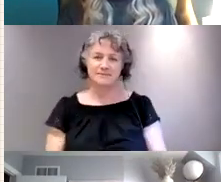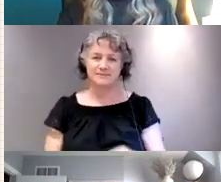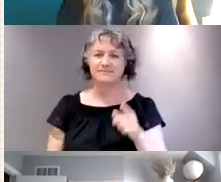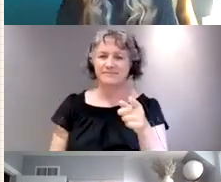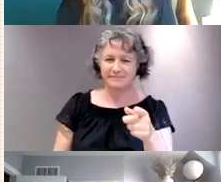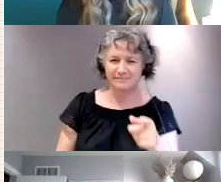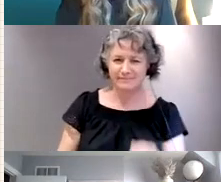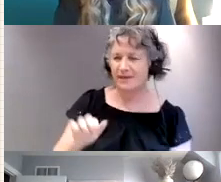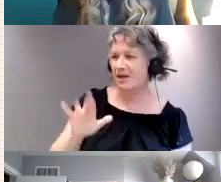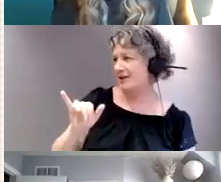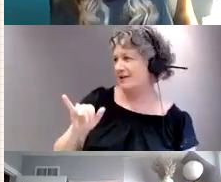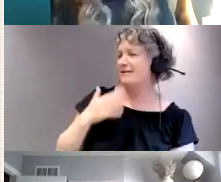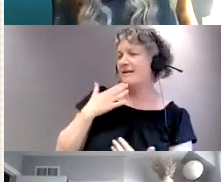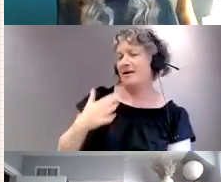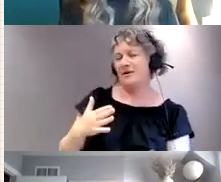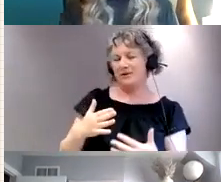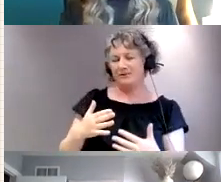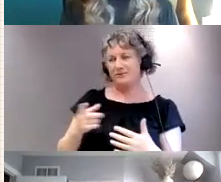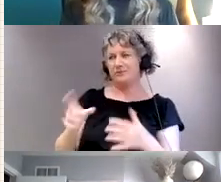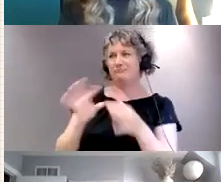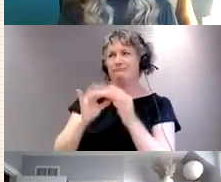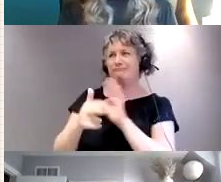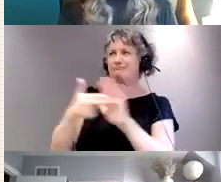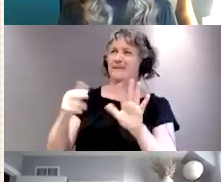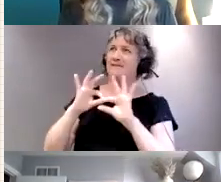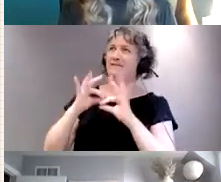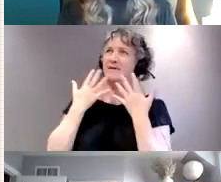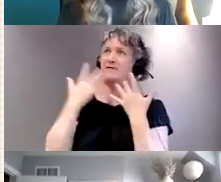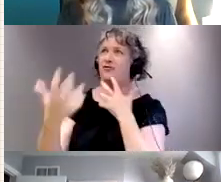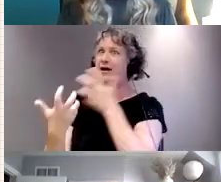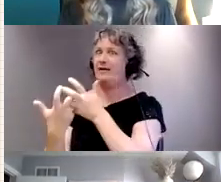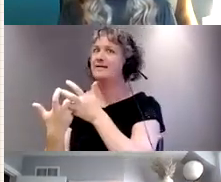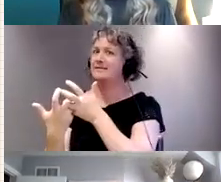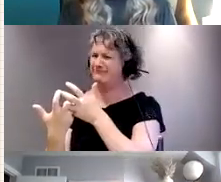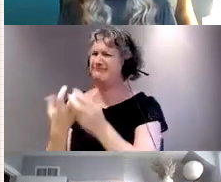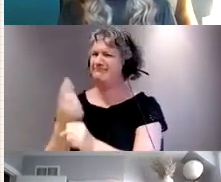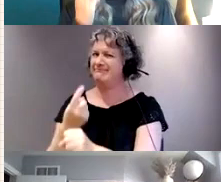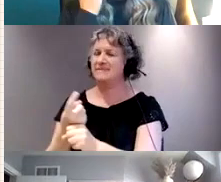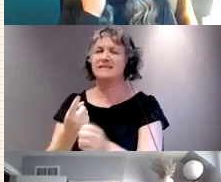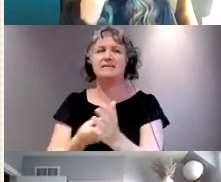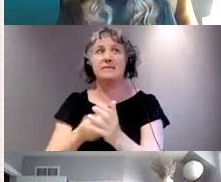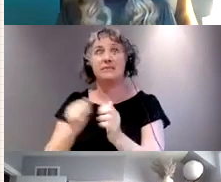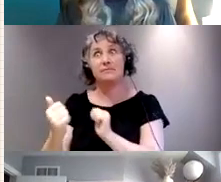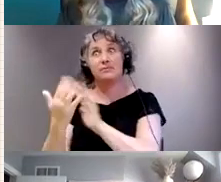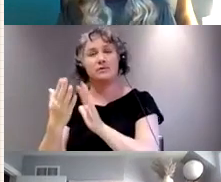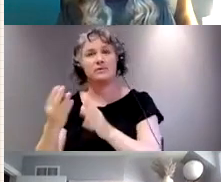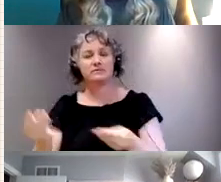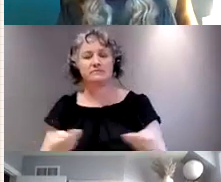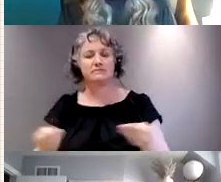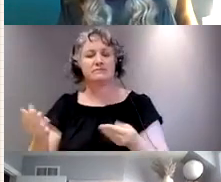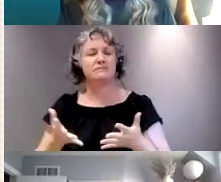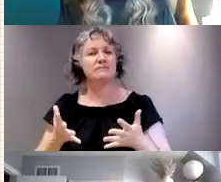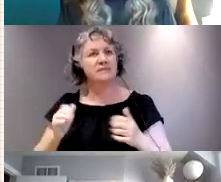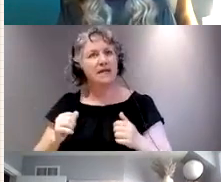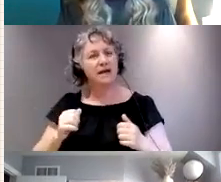family friendly. And sometimes that gentler approach really can resonate with families to help them heal and come